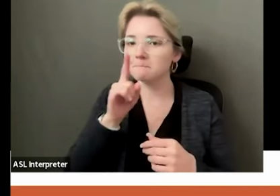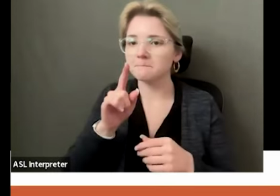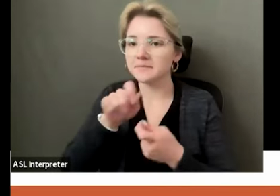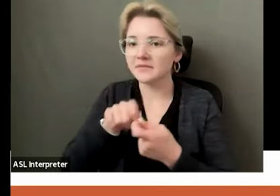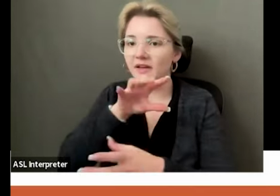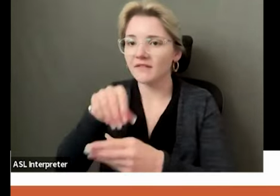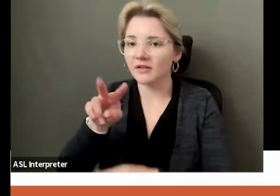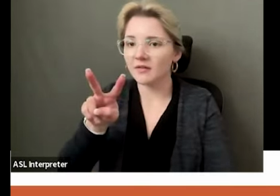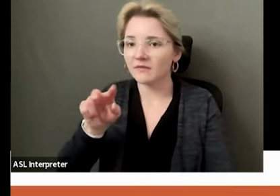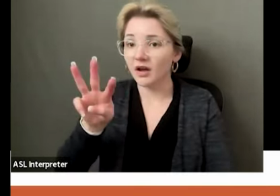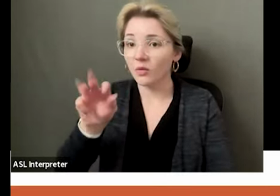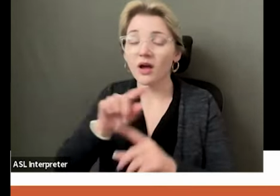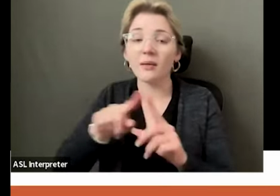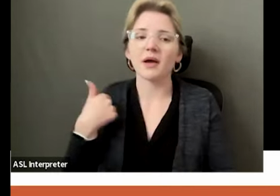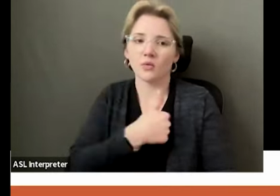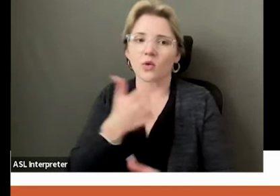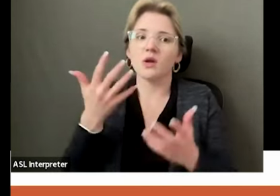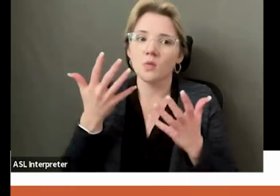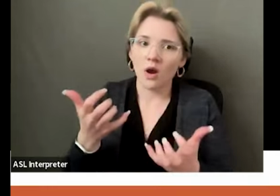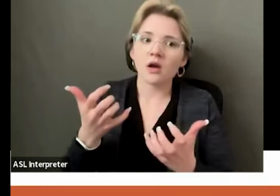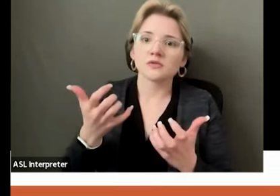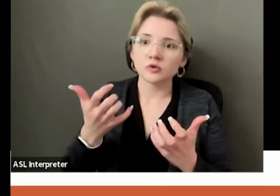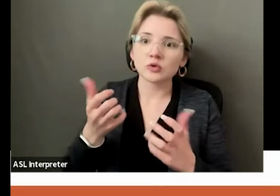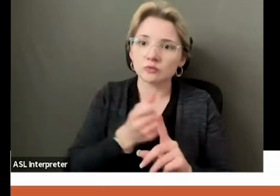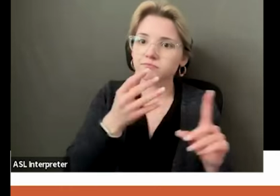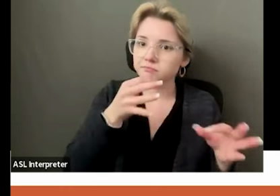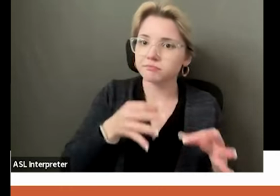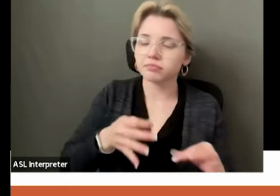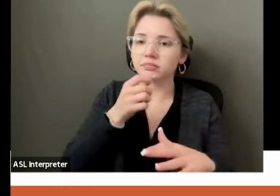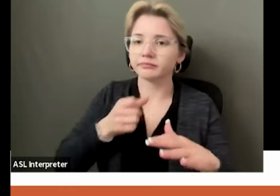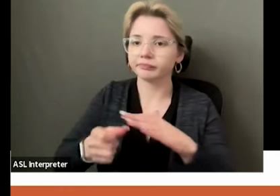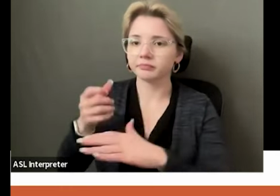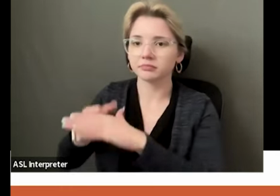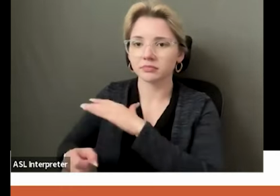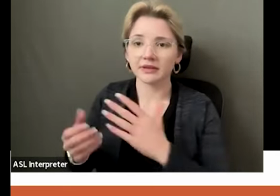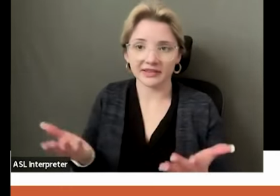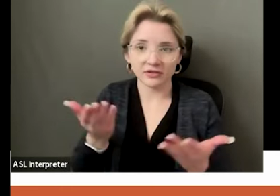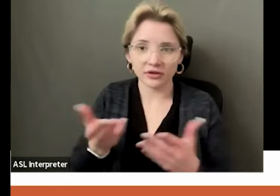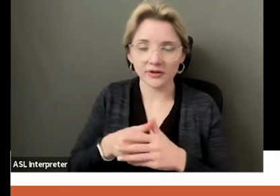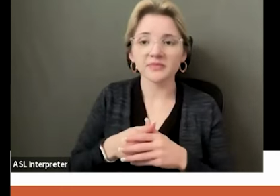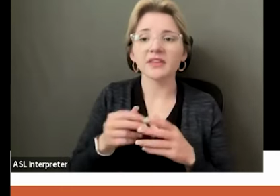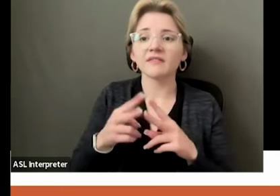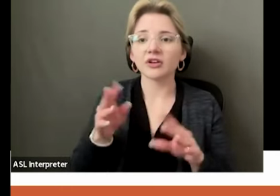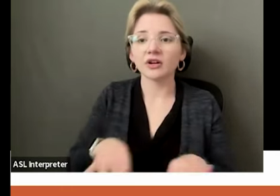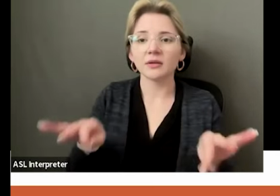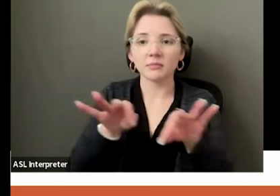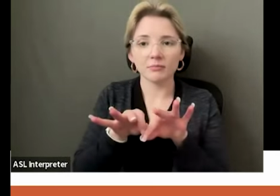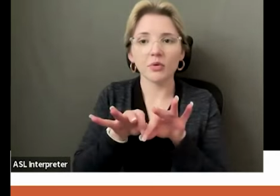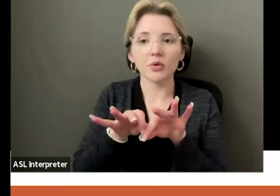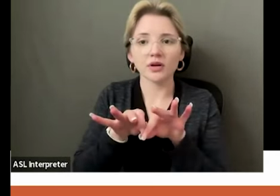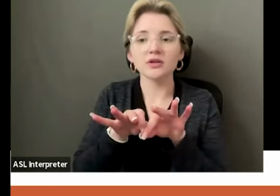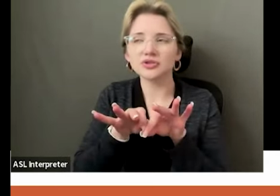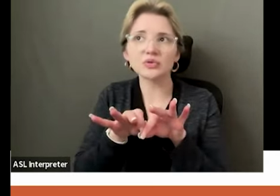right? And I want to point out that it's very important to note that survivors are not monolithic. They